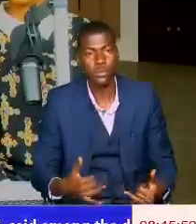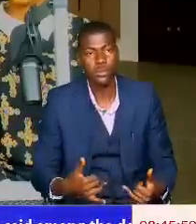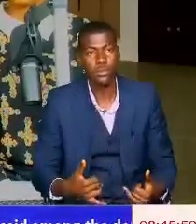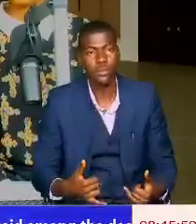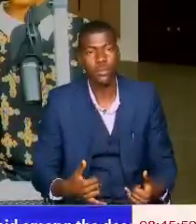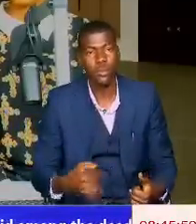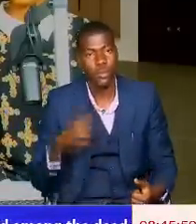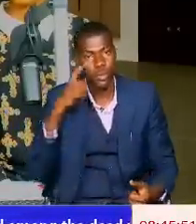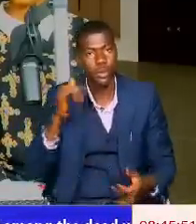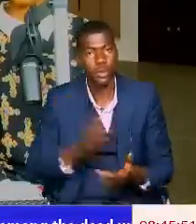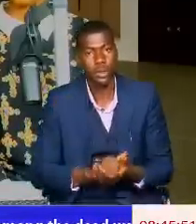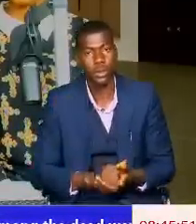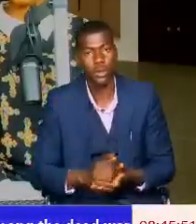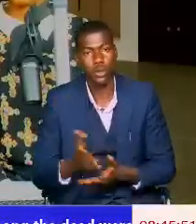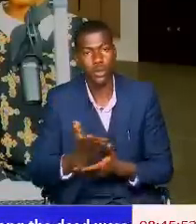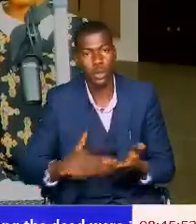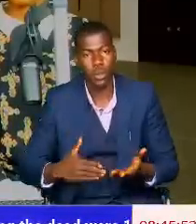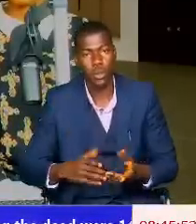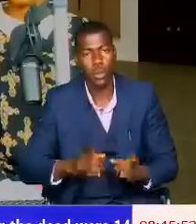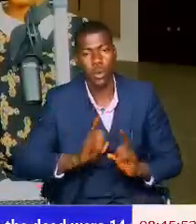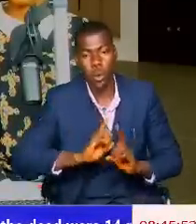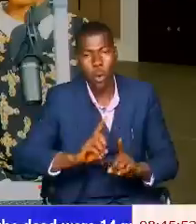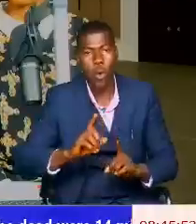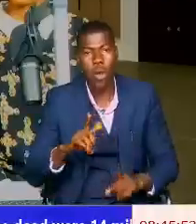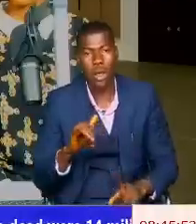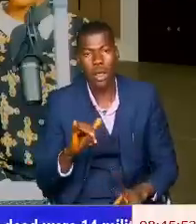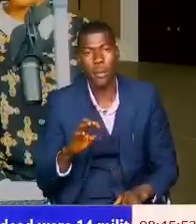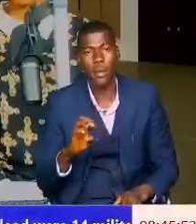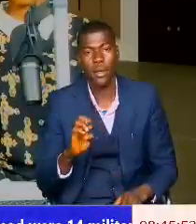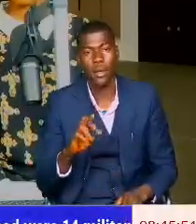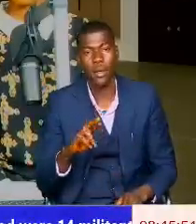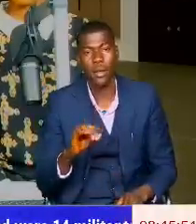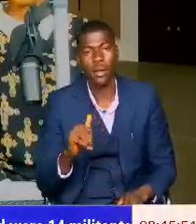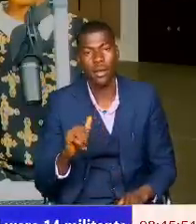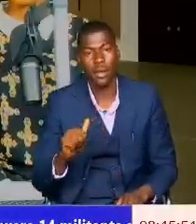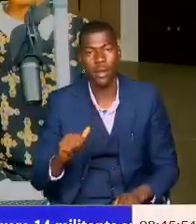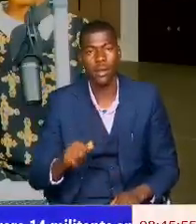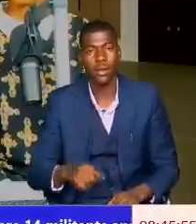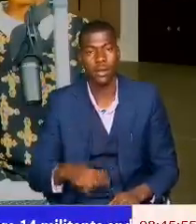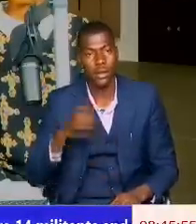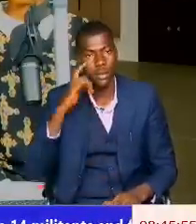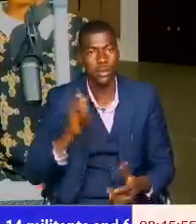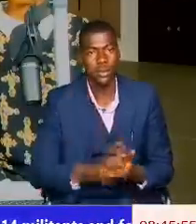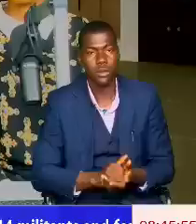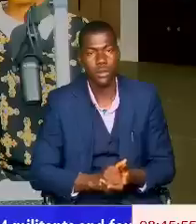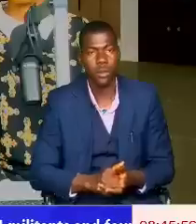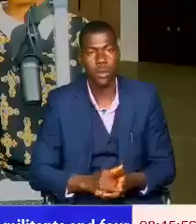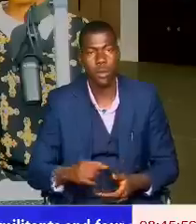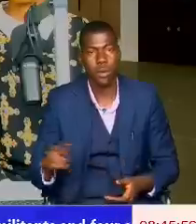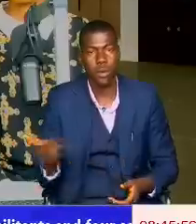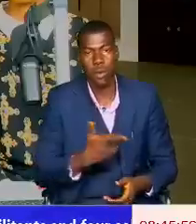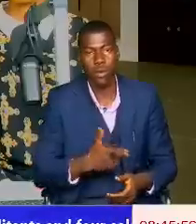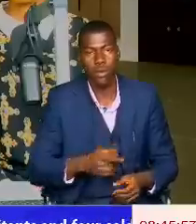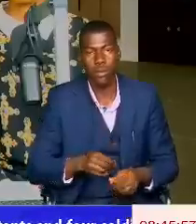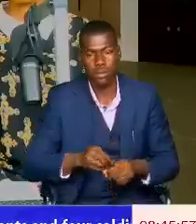maybe say, some don't go Liberia, some don't go Sierra Leone, some don't go. They just enter bush,